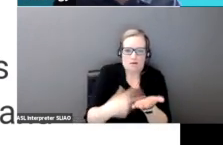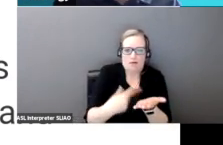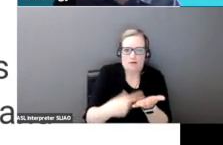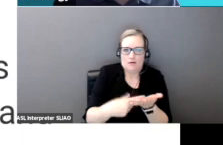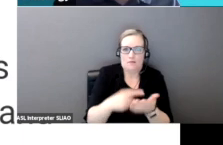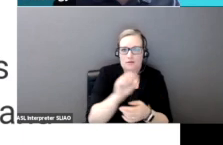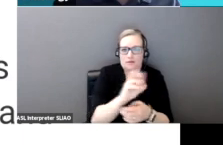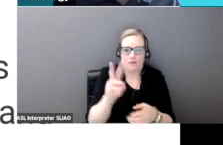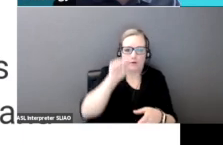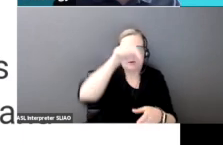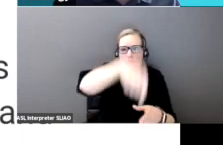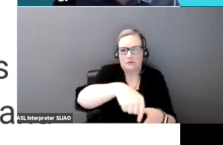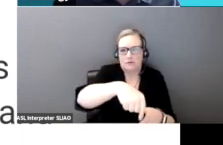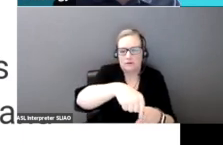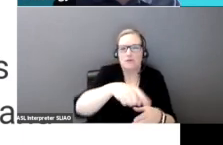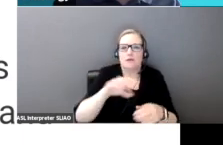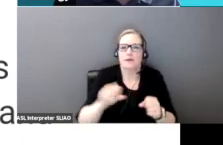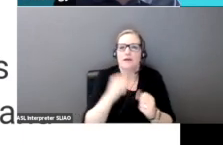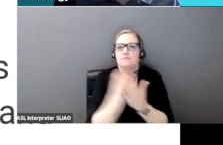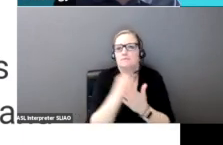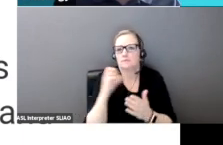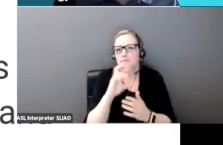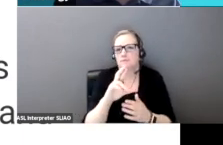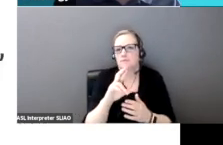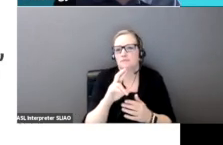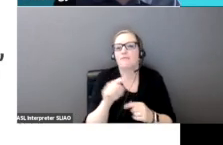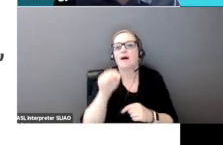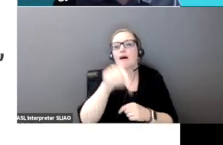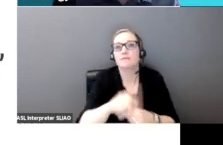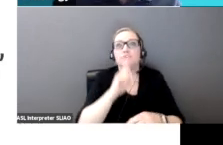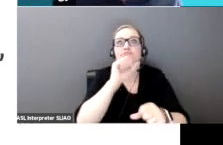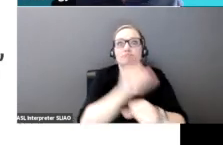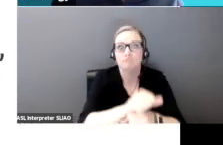It doesn't cover the actual invention.